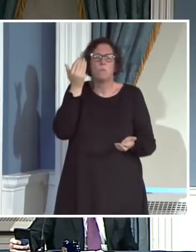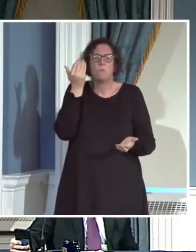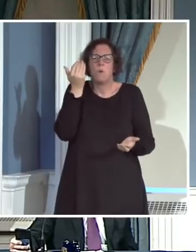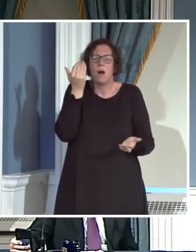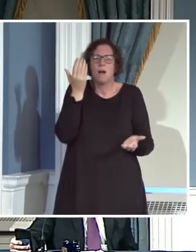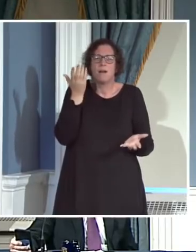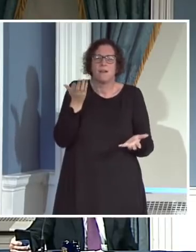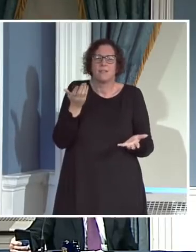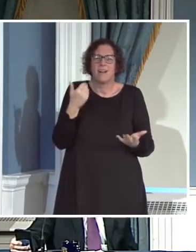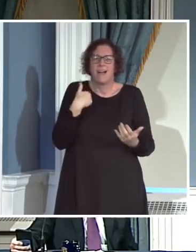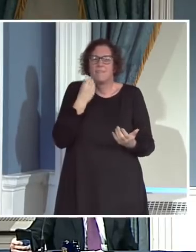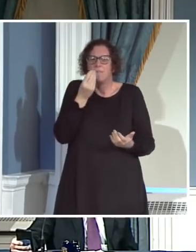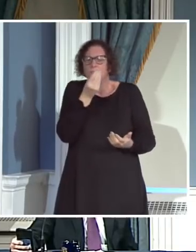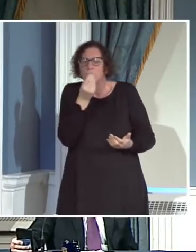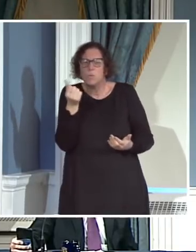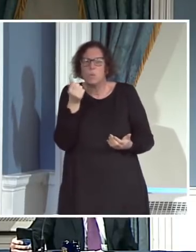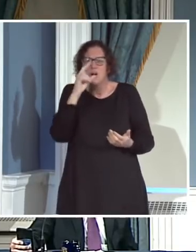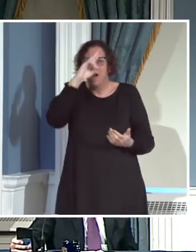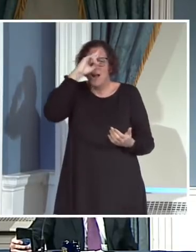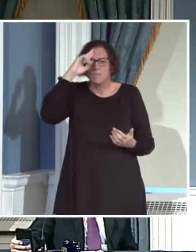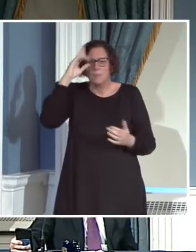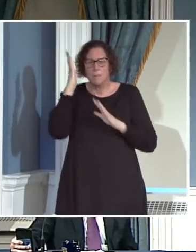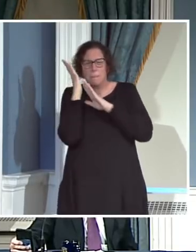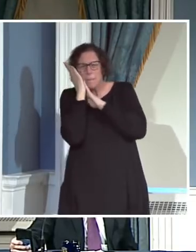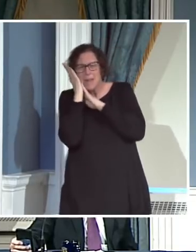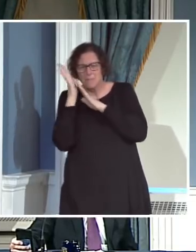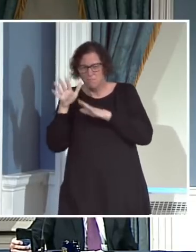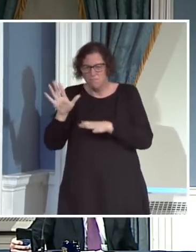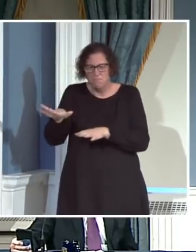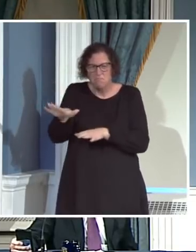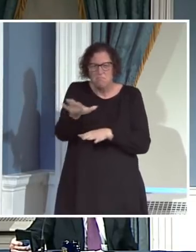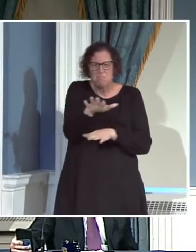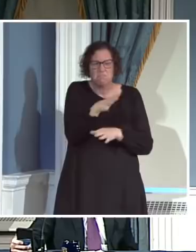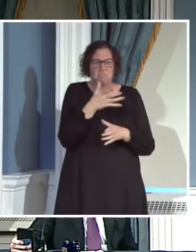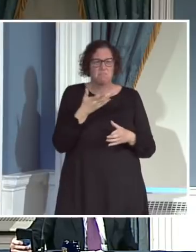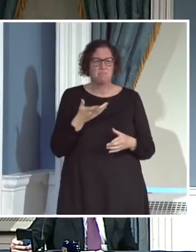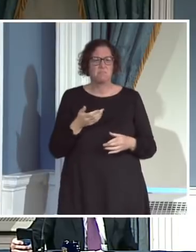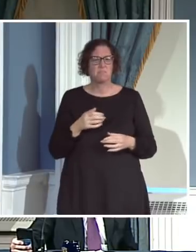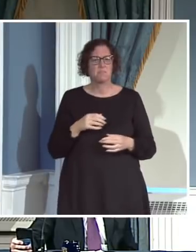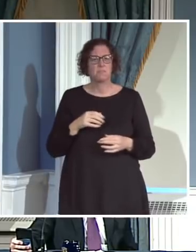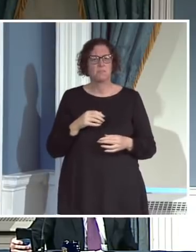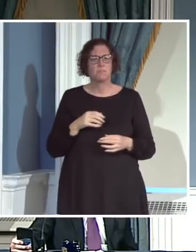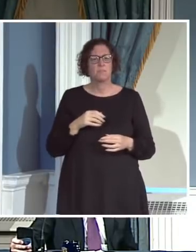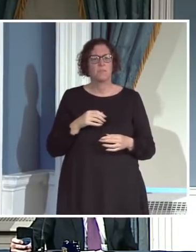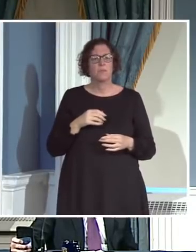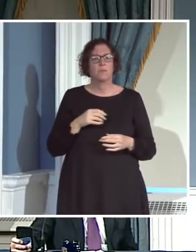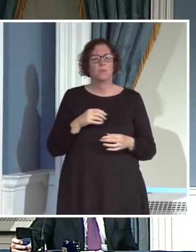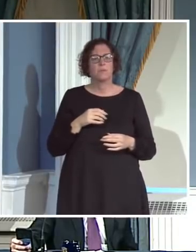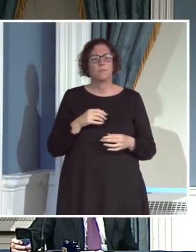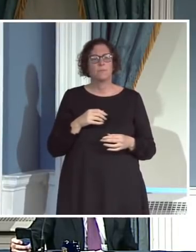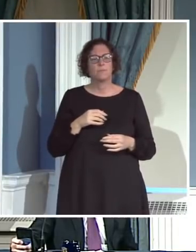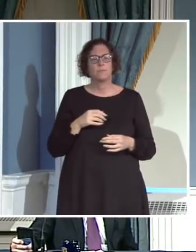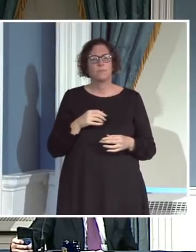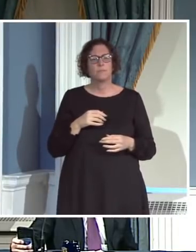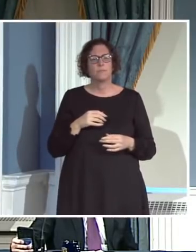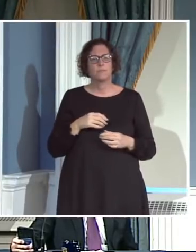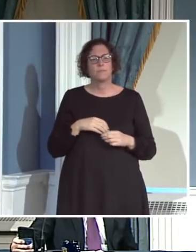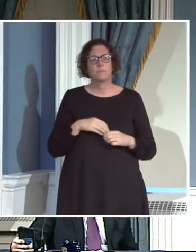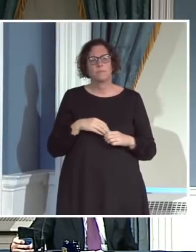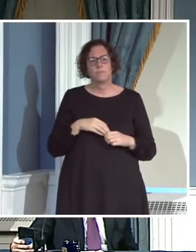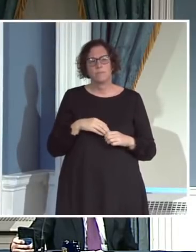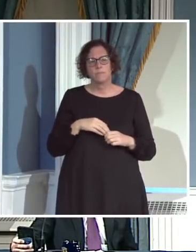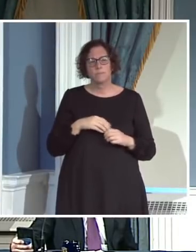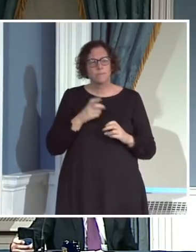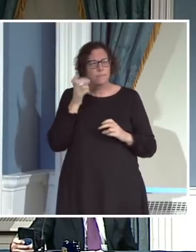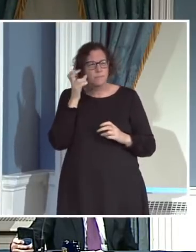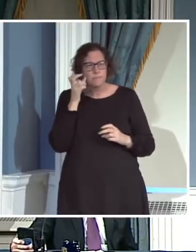many hospitals in Queens, private, but still hospitals, have closed when you were as public advocate and mayor, and the